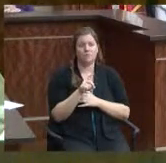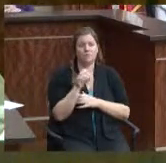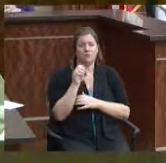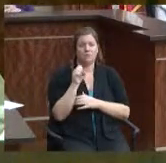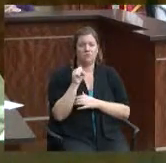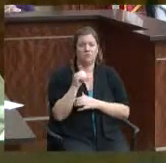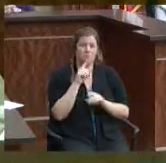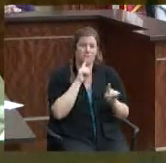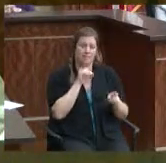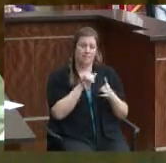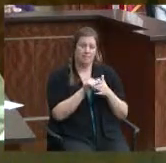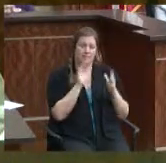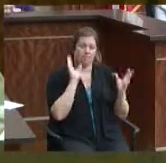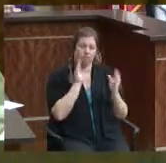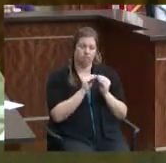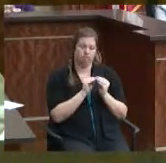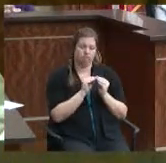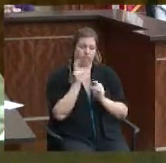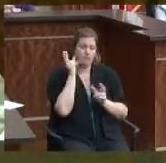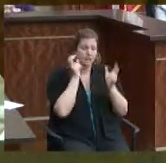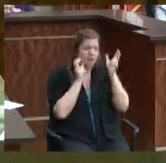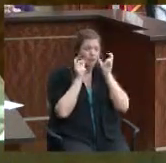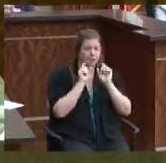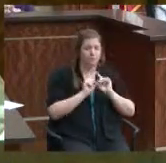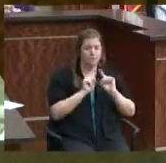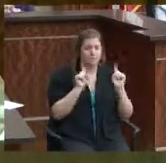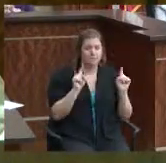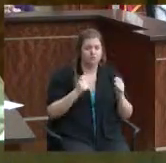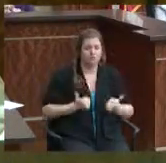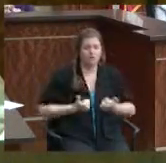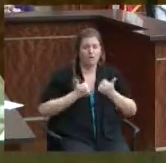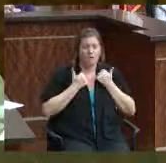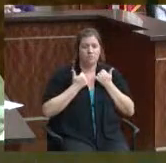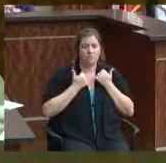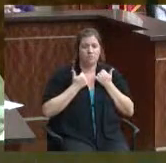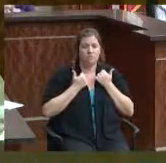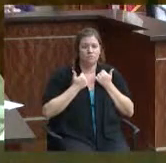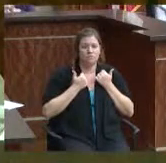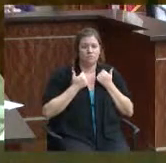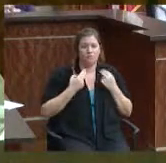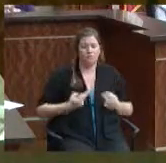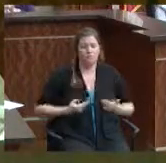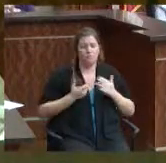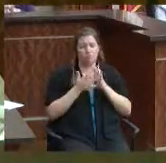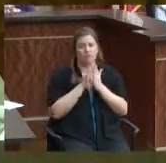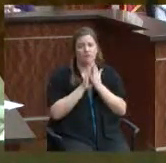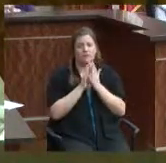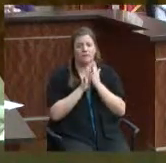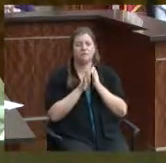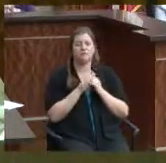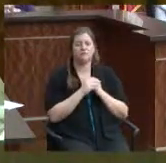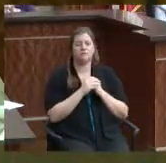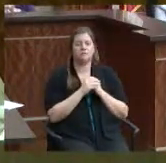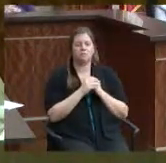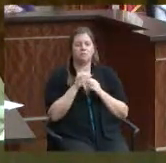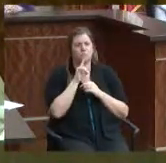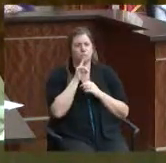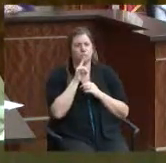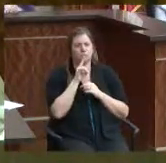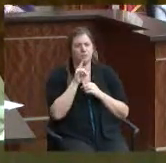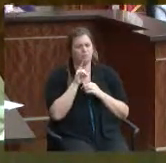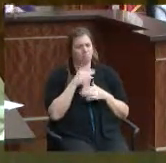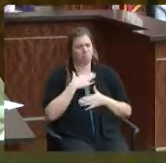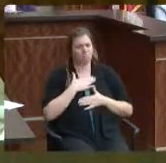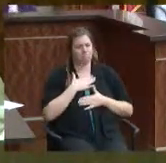So attending that forum and hearing from survivors of human trafficking was really